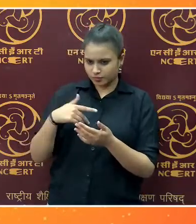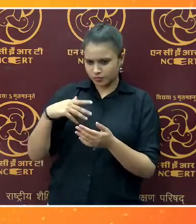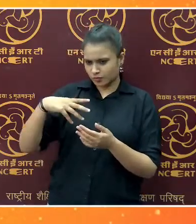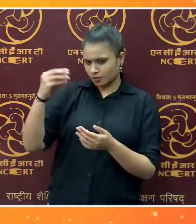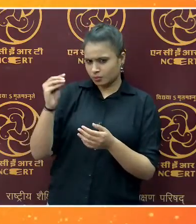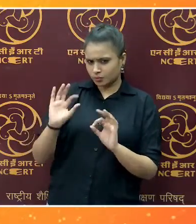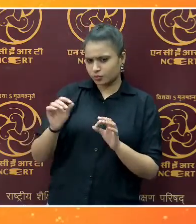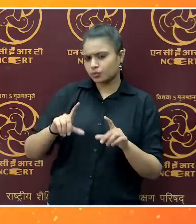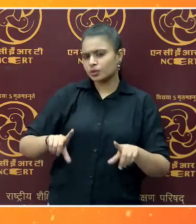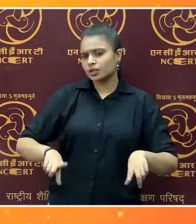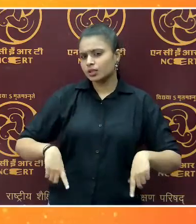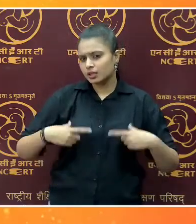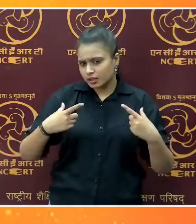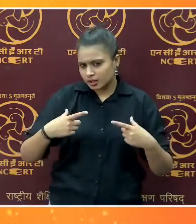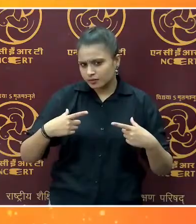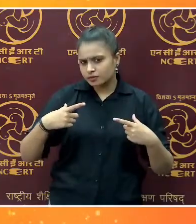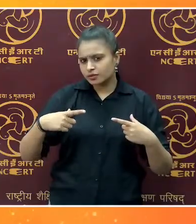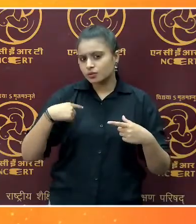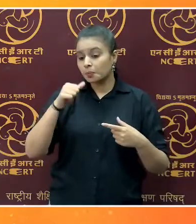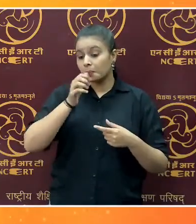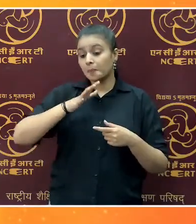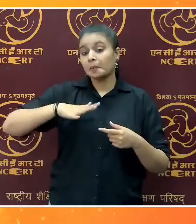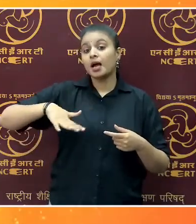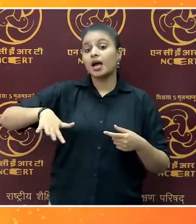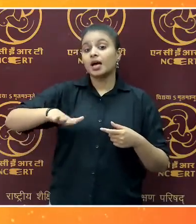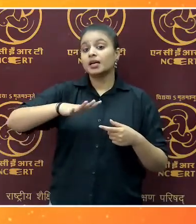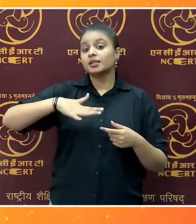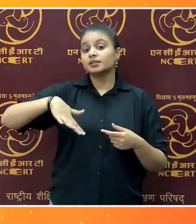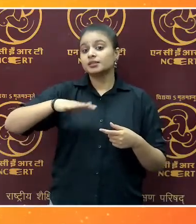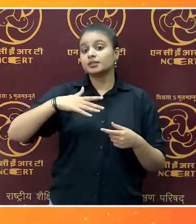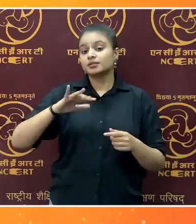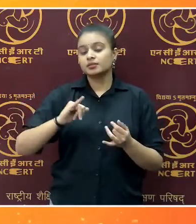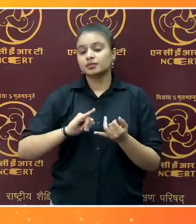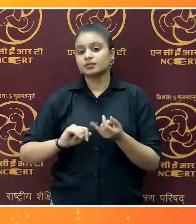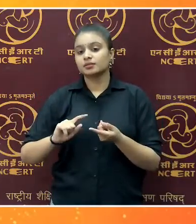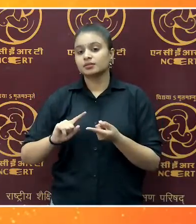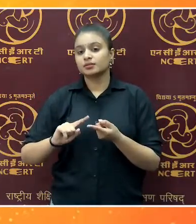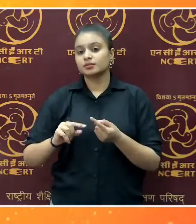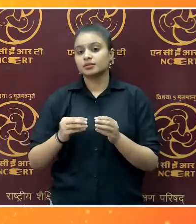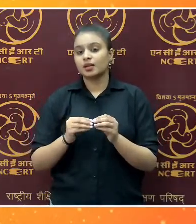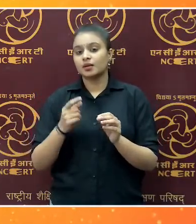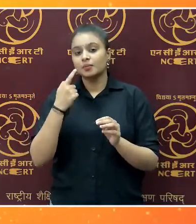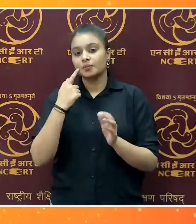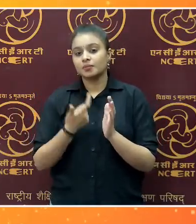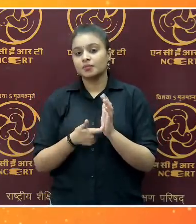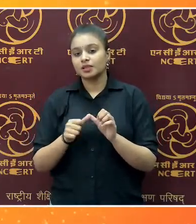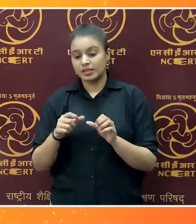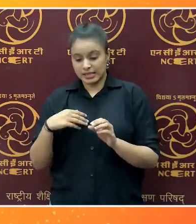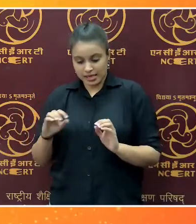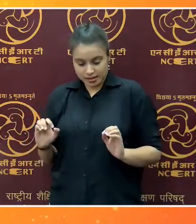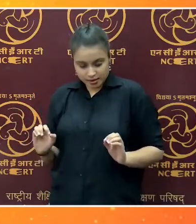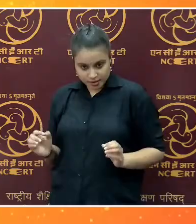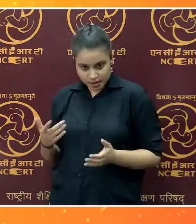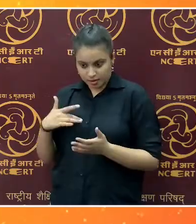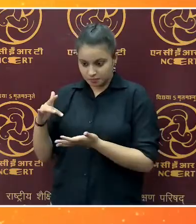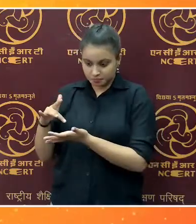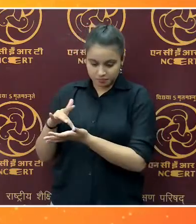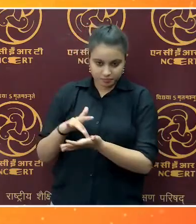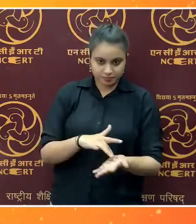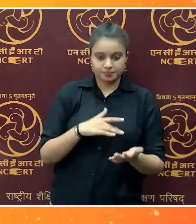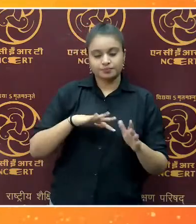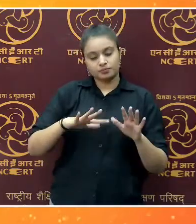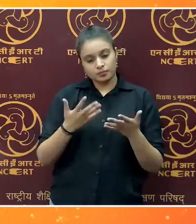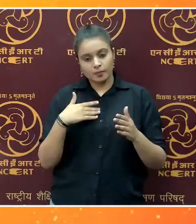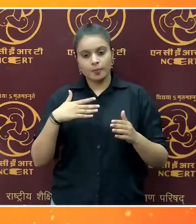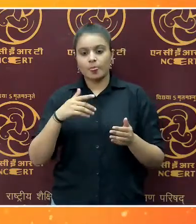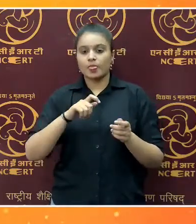He lives on the ocean. Oh, but he has come from Siberia, you just now said. He's made a journey from Siberia to Miami to... Wow,